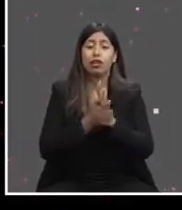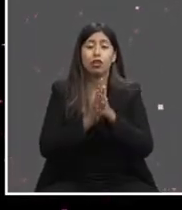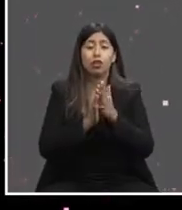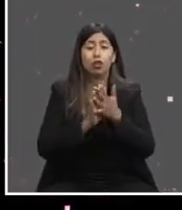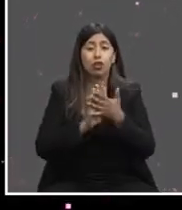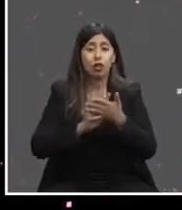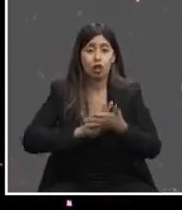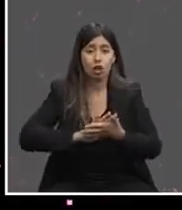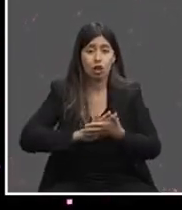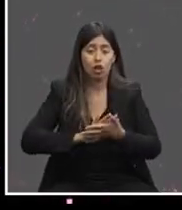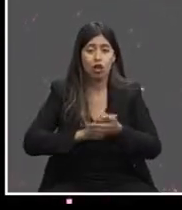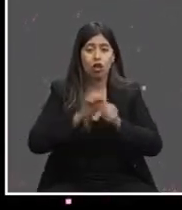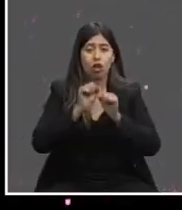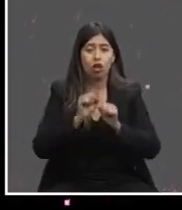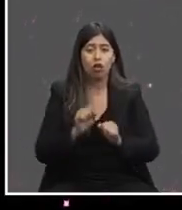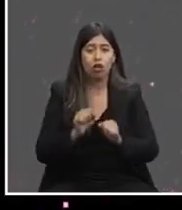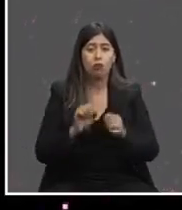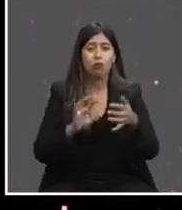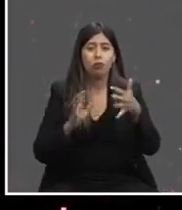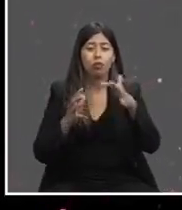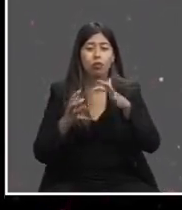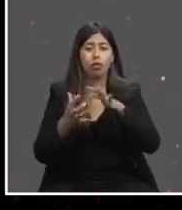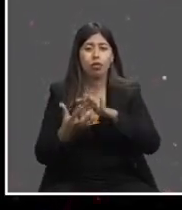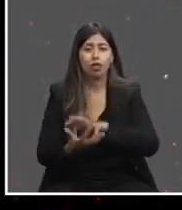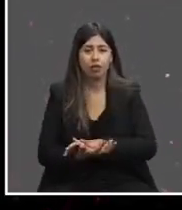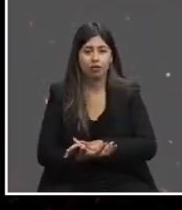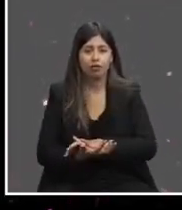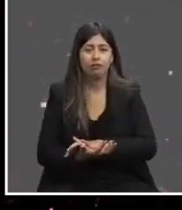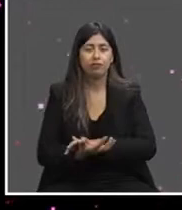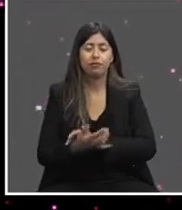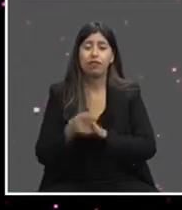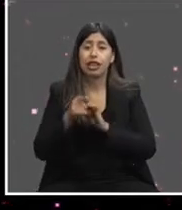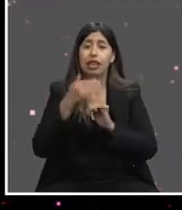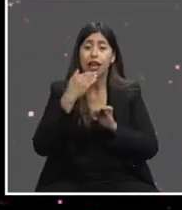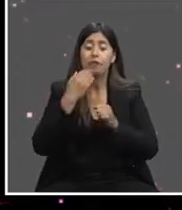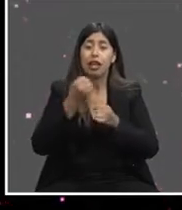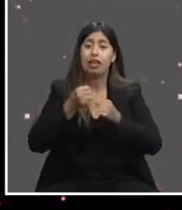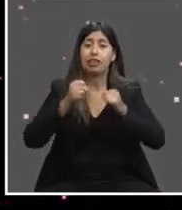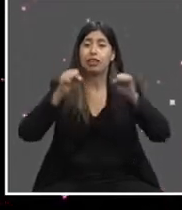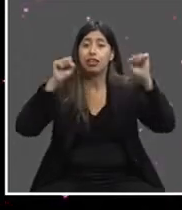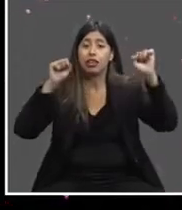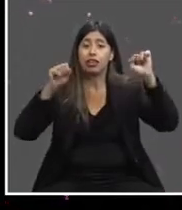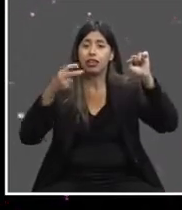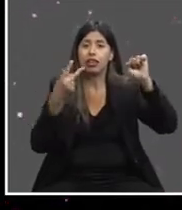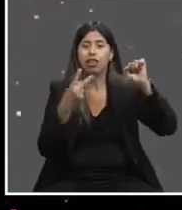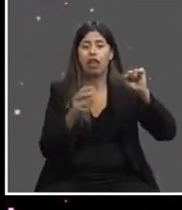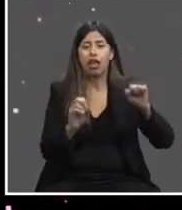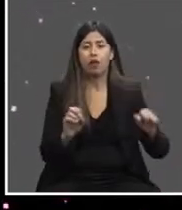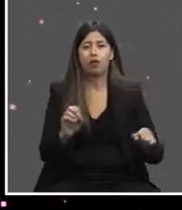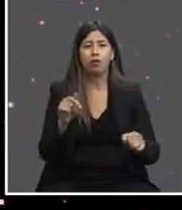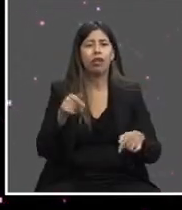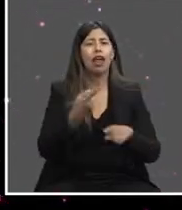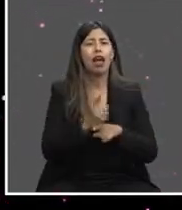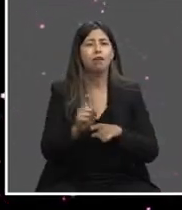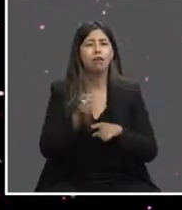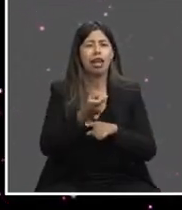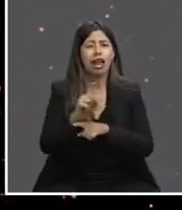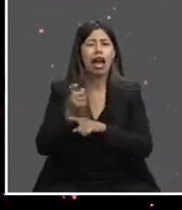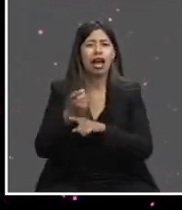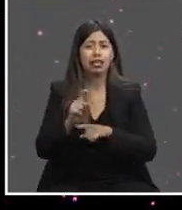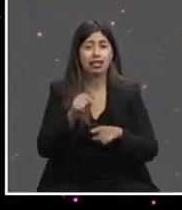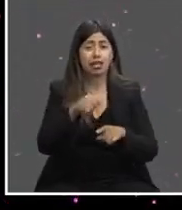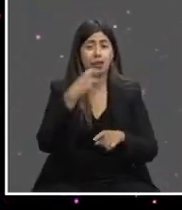descendants may achieve could be denied. These threats to humanity and how we address them define our